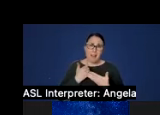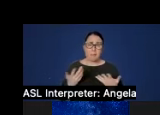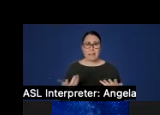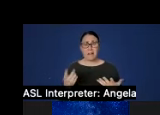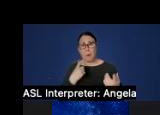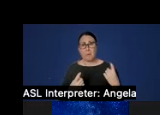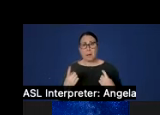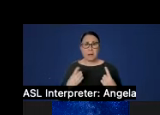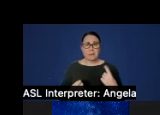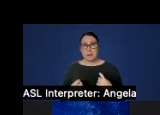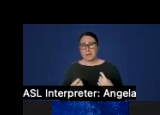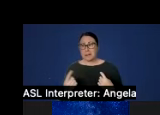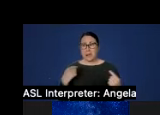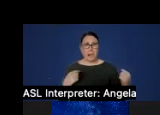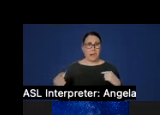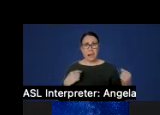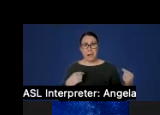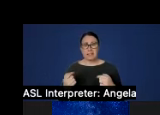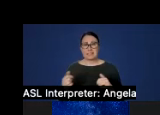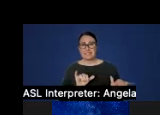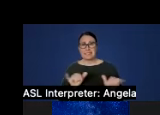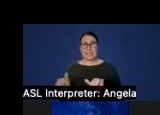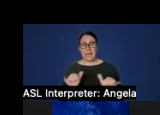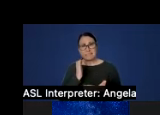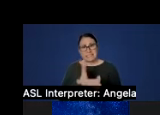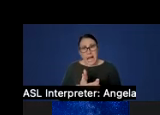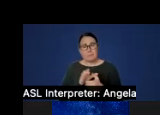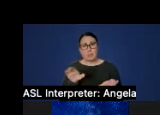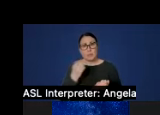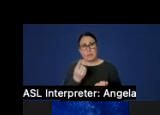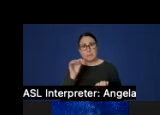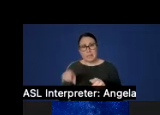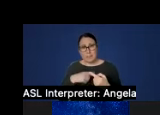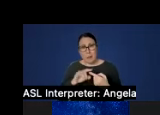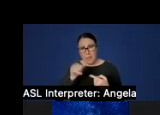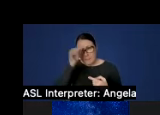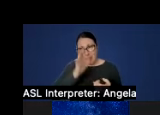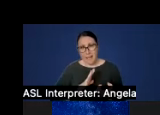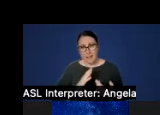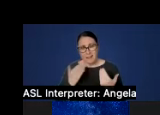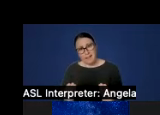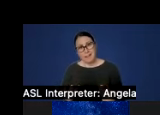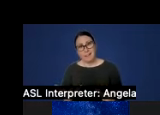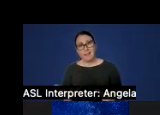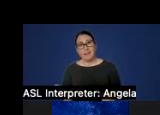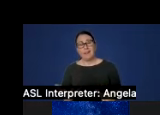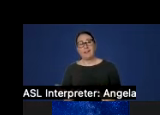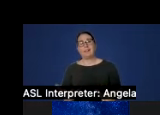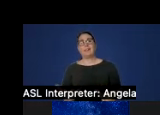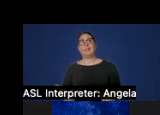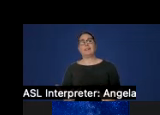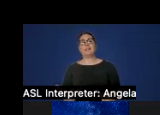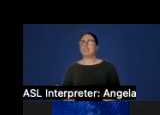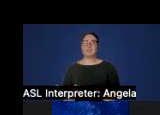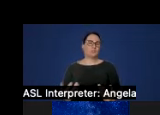you should just let it, drop it and do something about that, man. Hey, Deb. It's just too